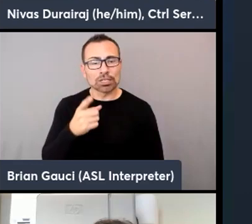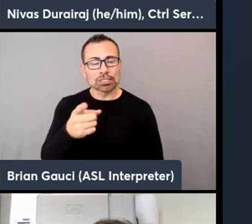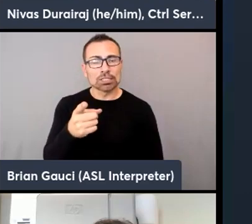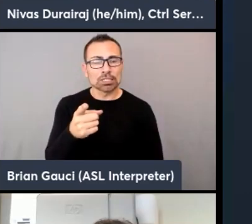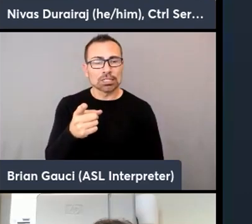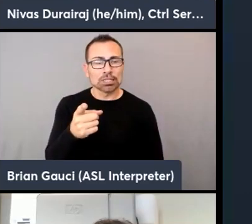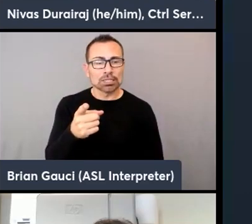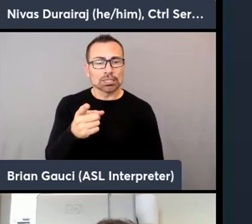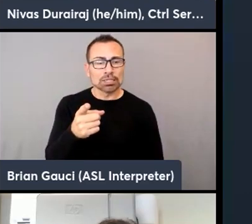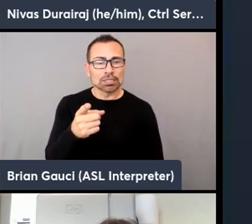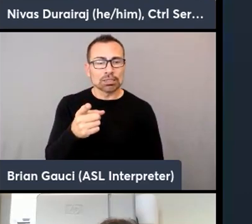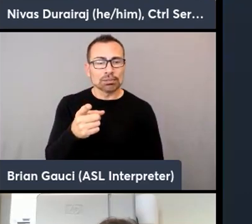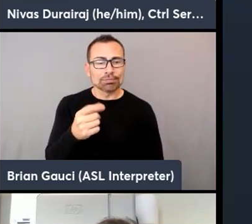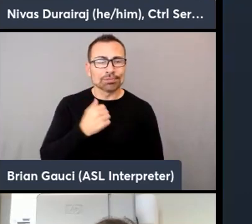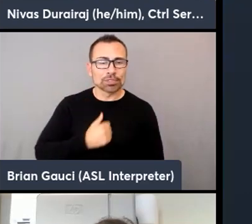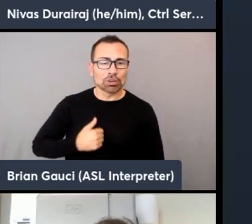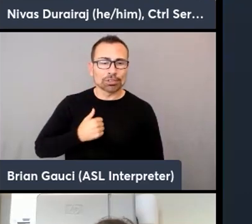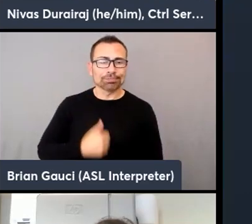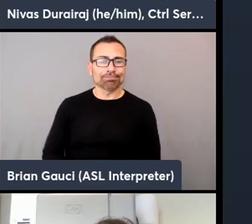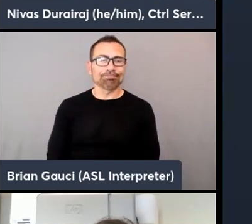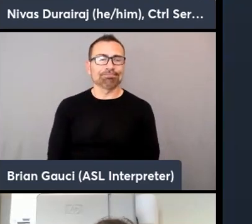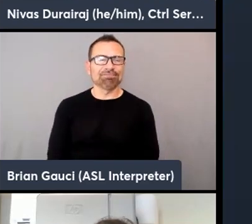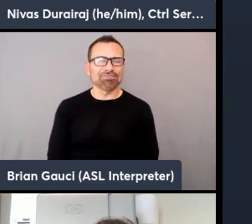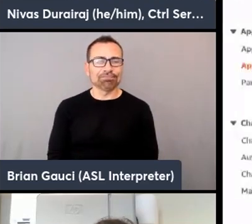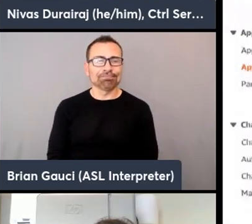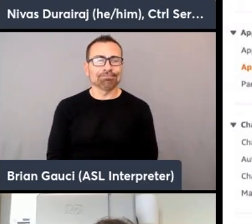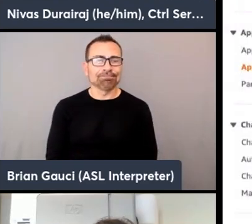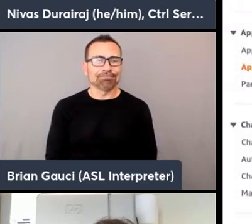within, sorry.